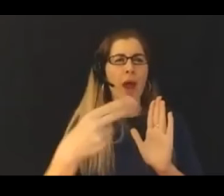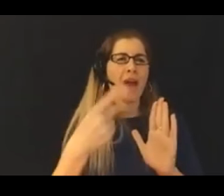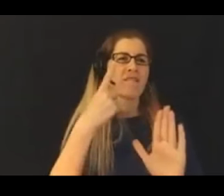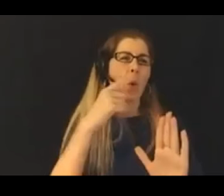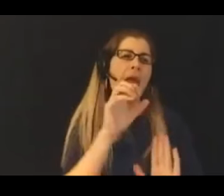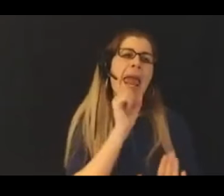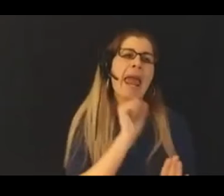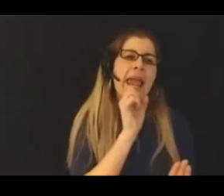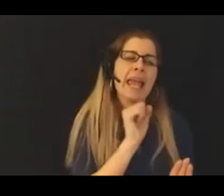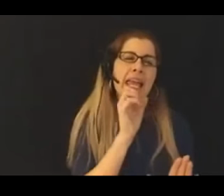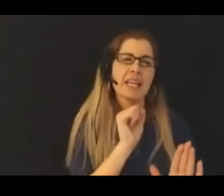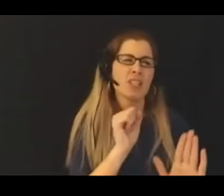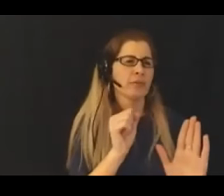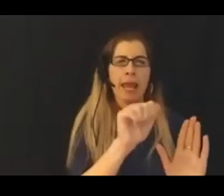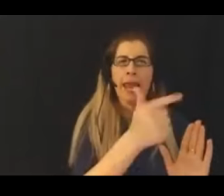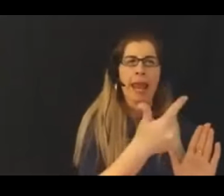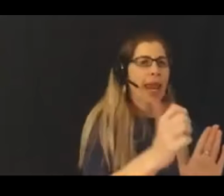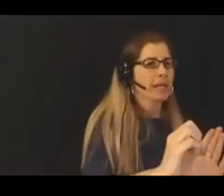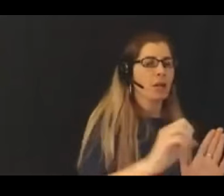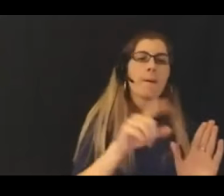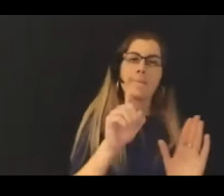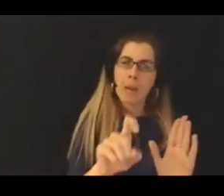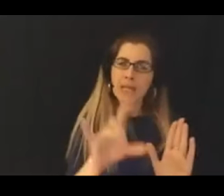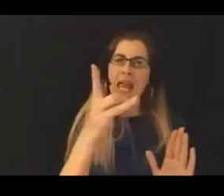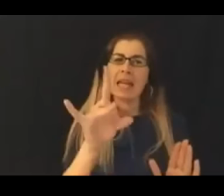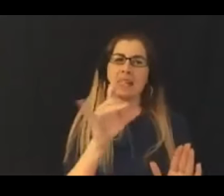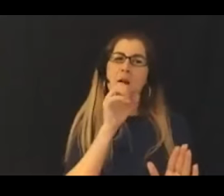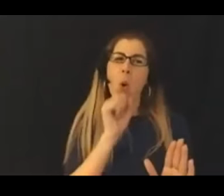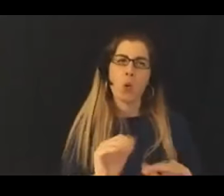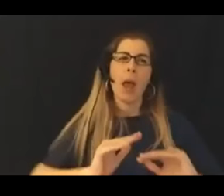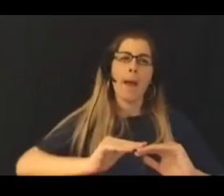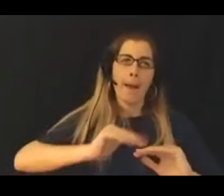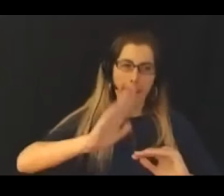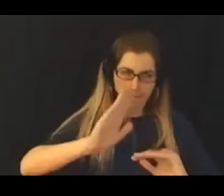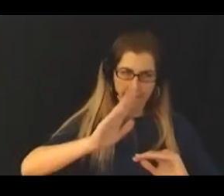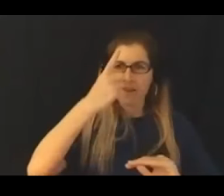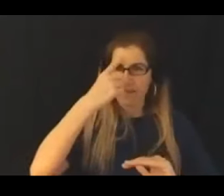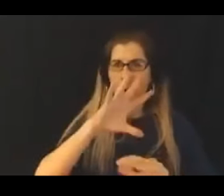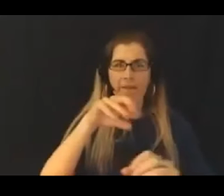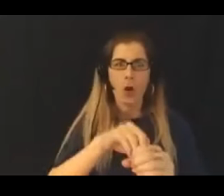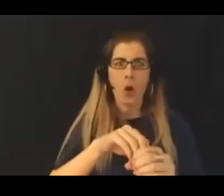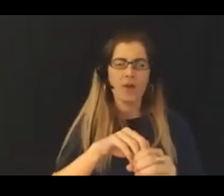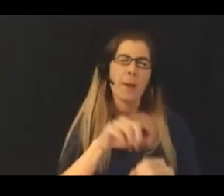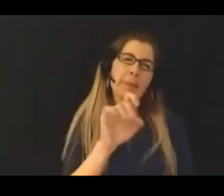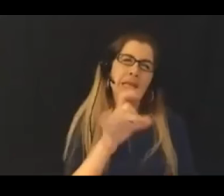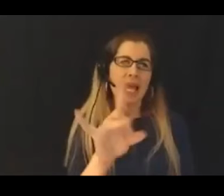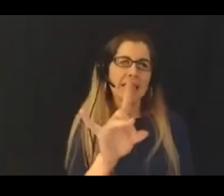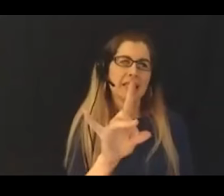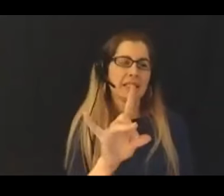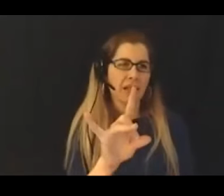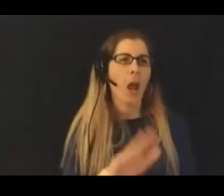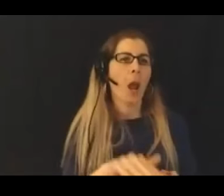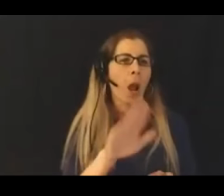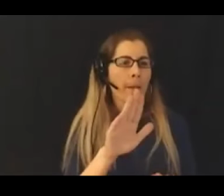of ages. Of course, you had to be at least 18 to participate, an adult, so 18 and up,